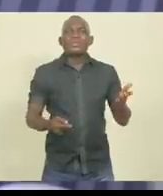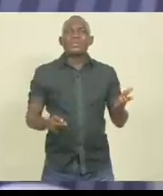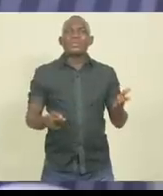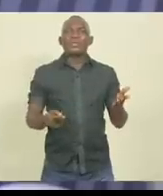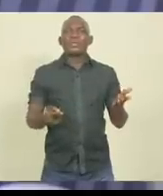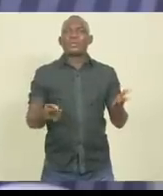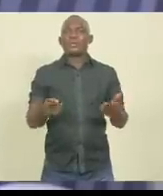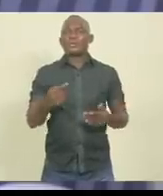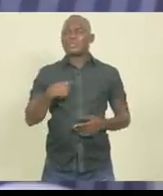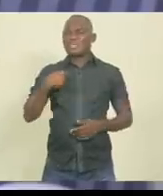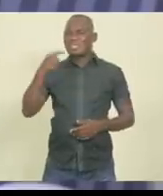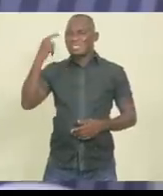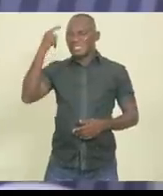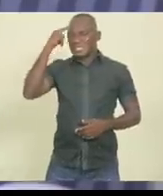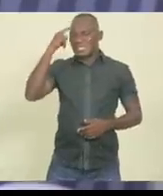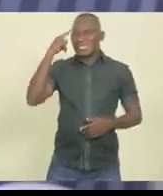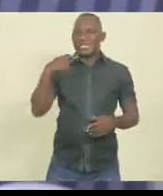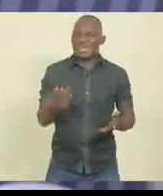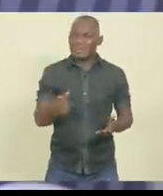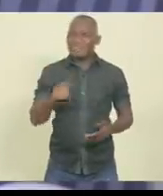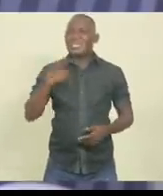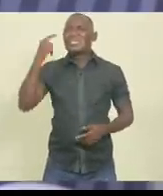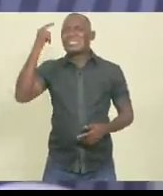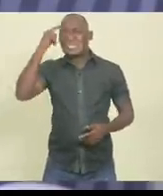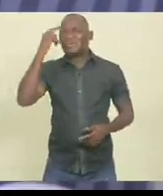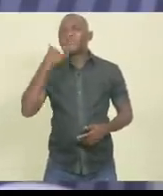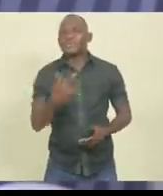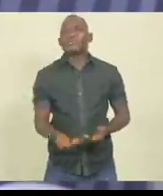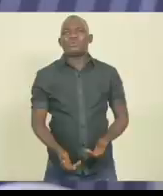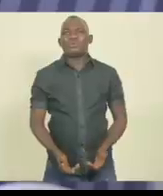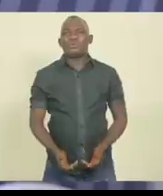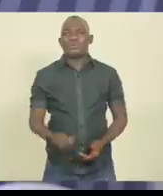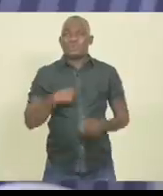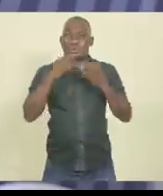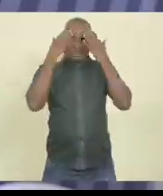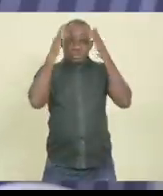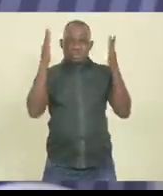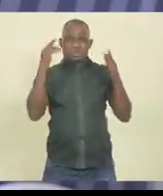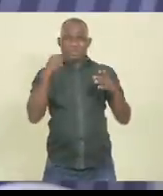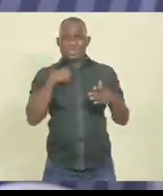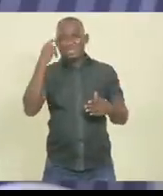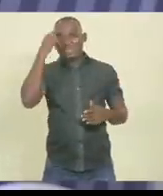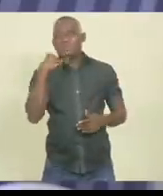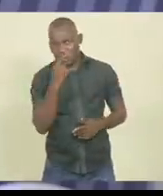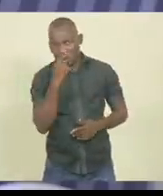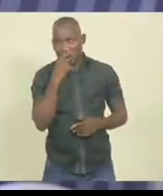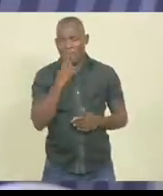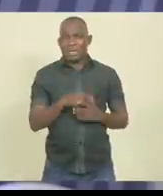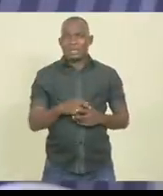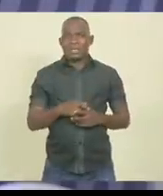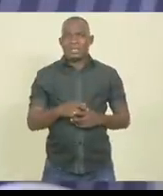I think I got raped. You think? I don't know. I didn't want it. He forced